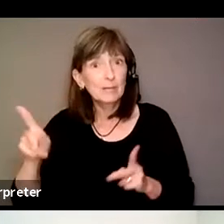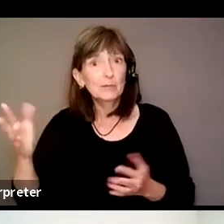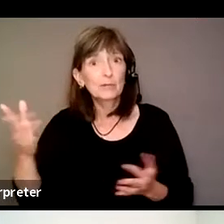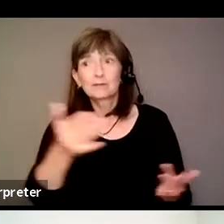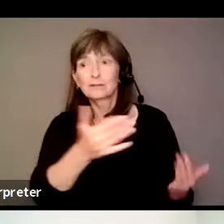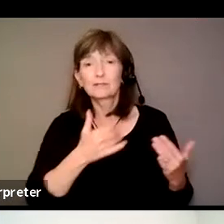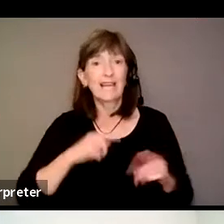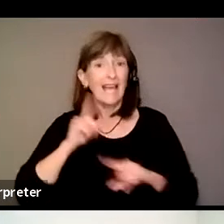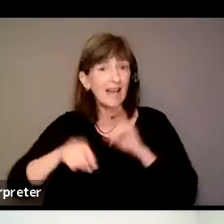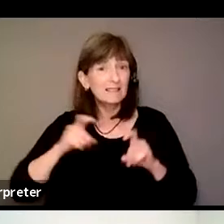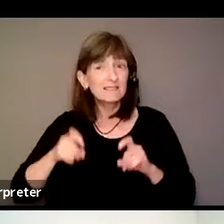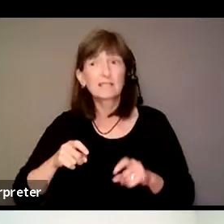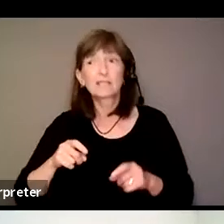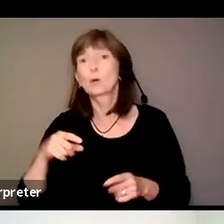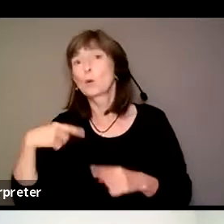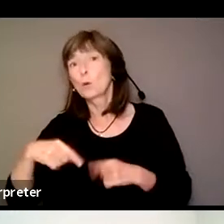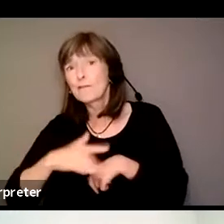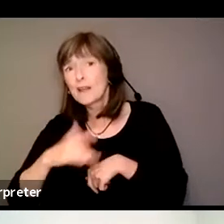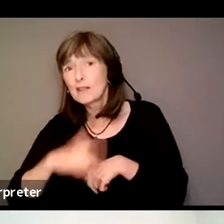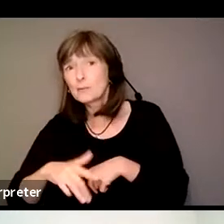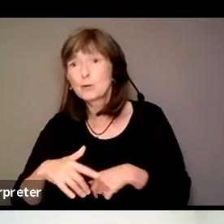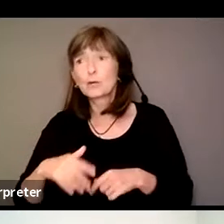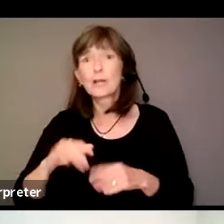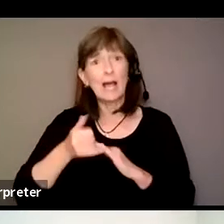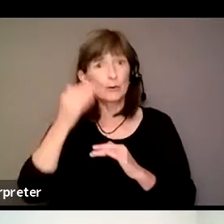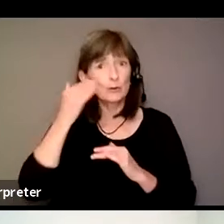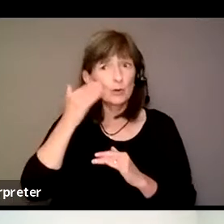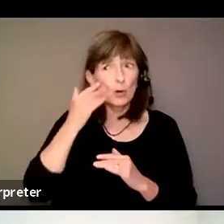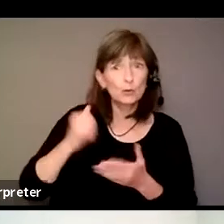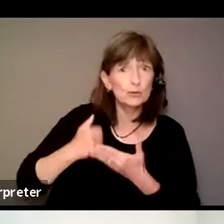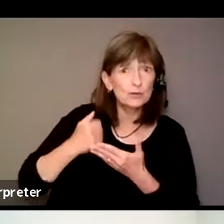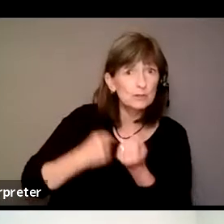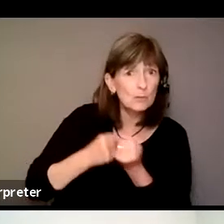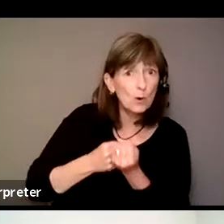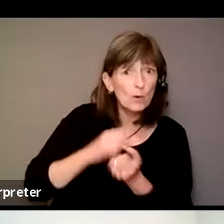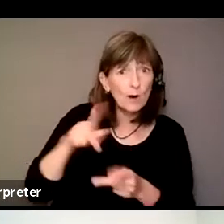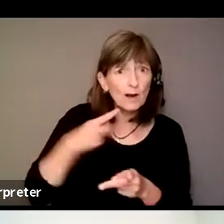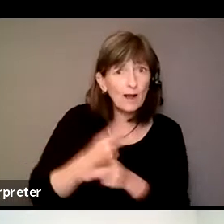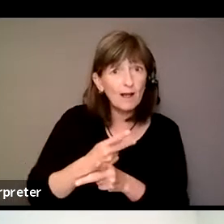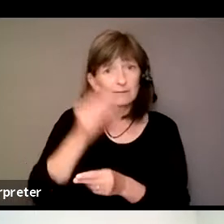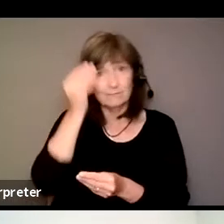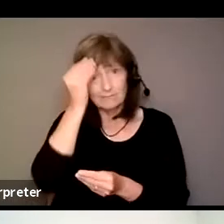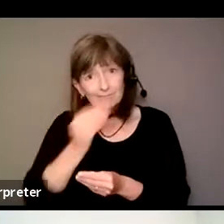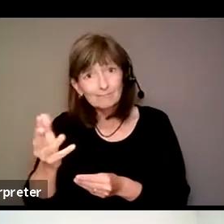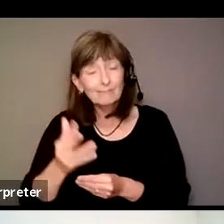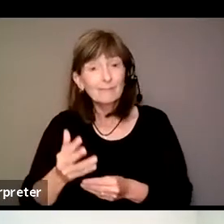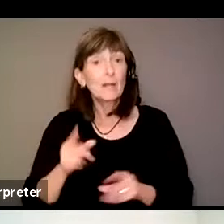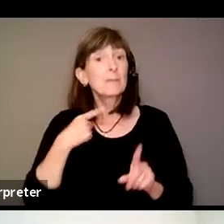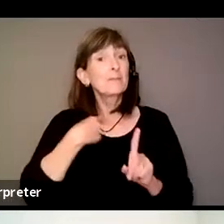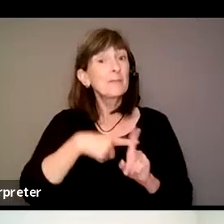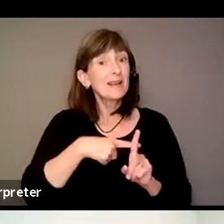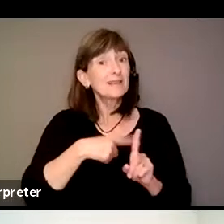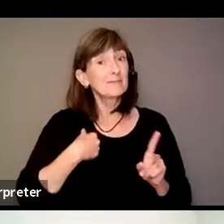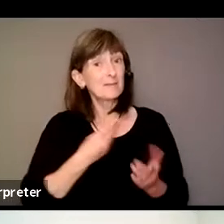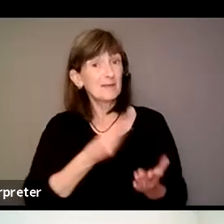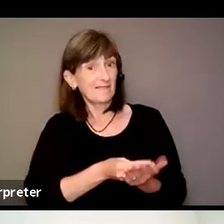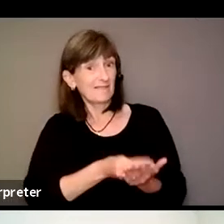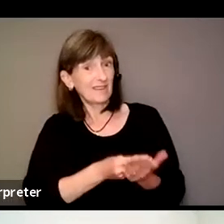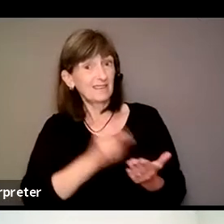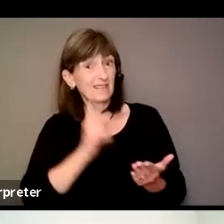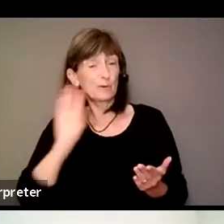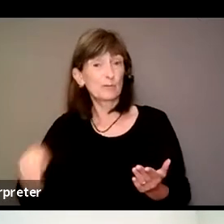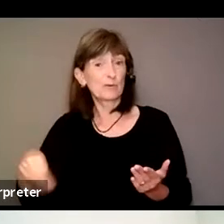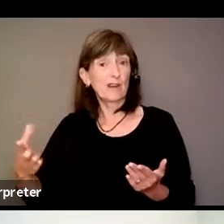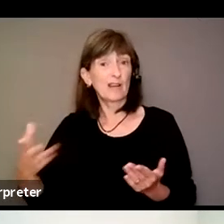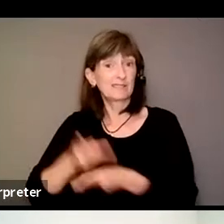of what's available to you. You know, we need to do a better job of finding funding available to maybe provide daycare